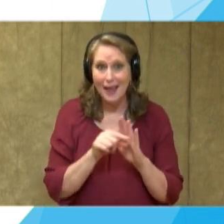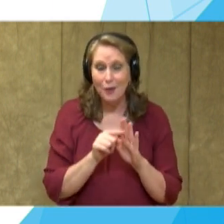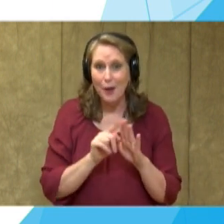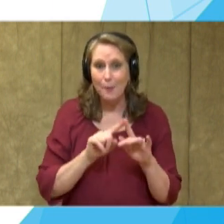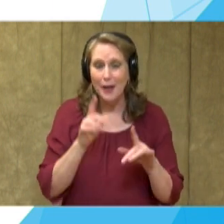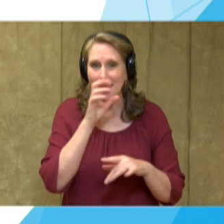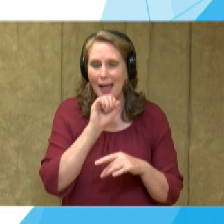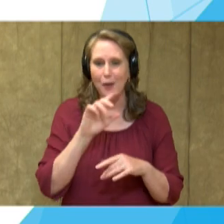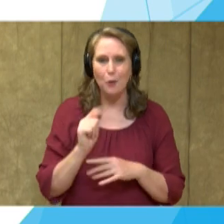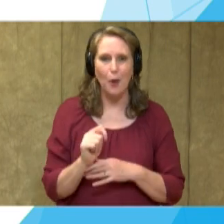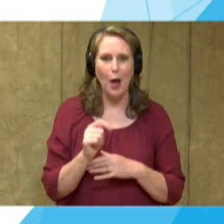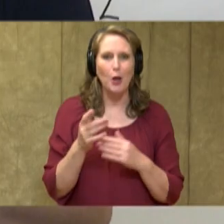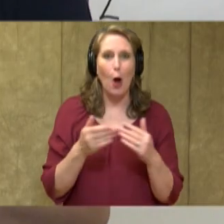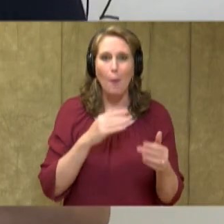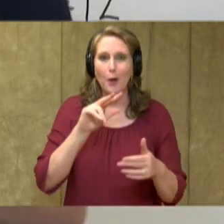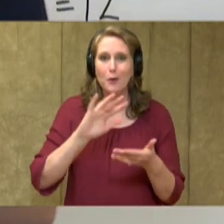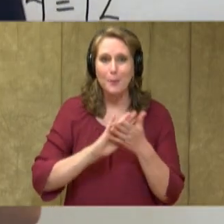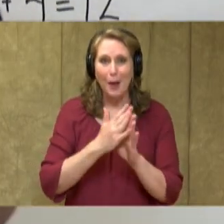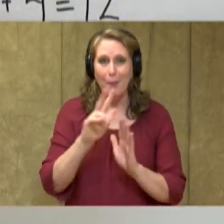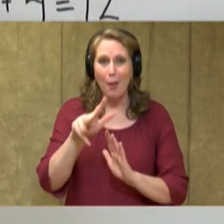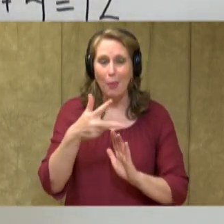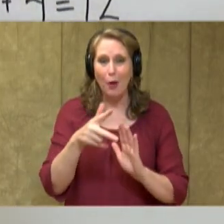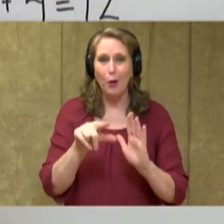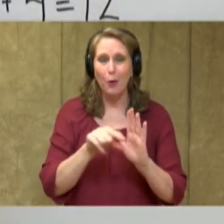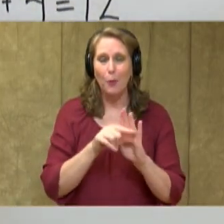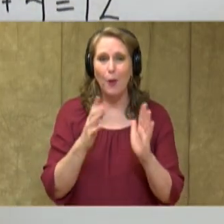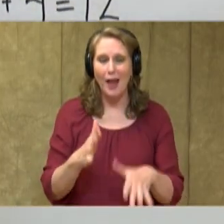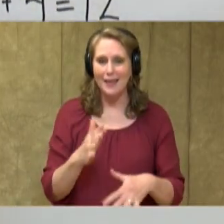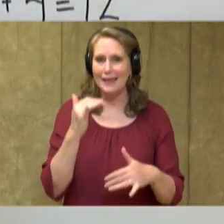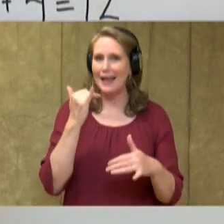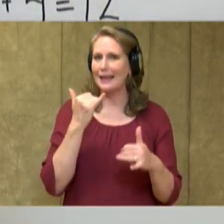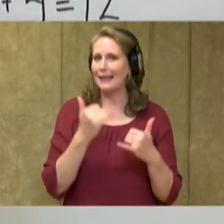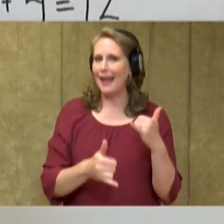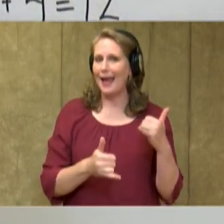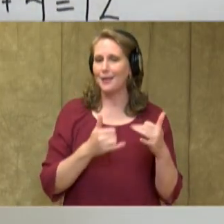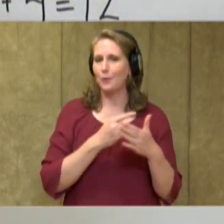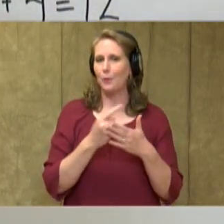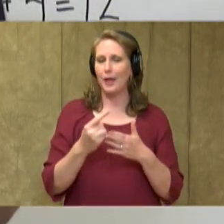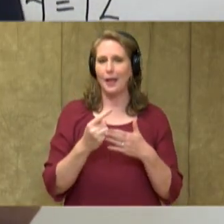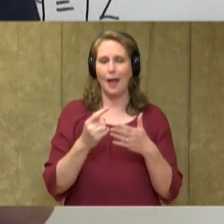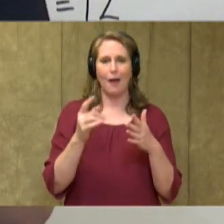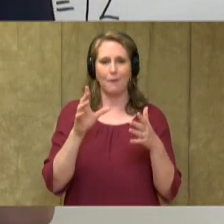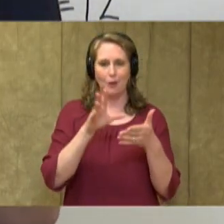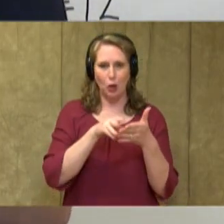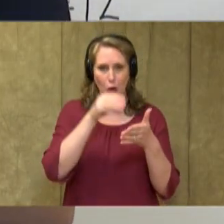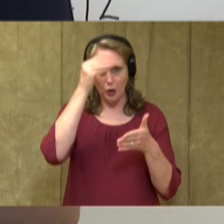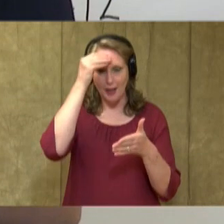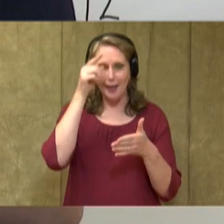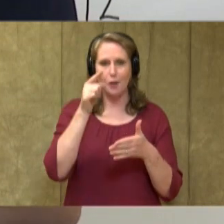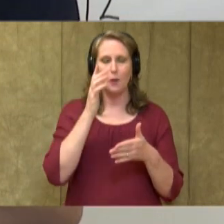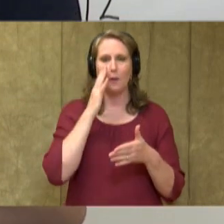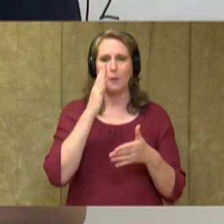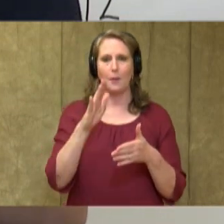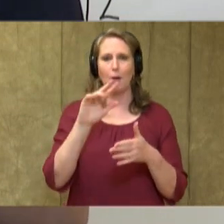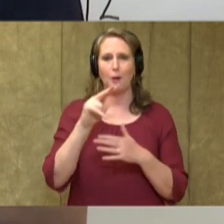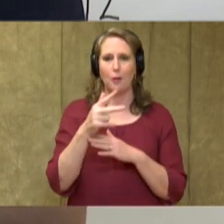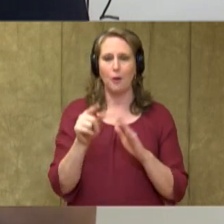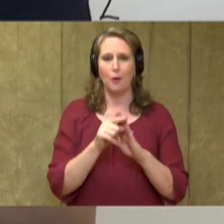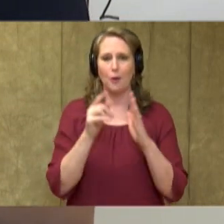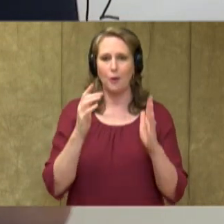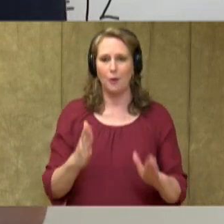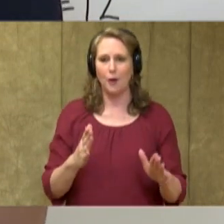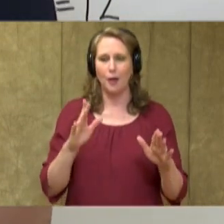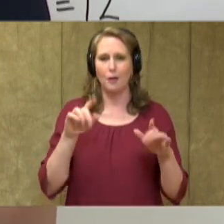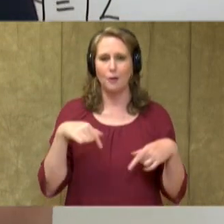guess what? You are almost third graders. We're on our last week of online learning this week, and you guys are going to be third graders